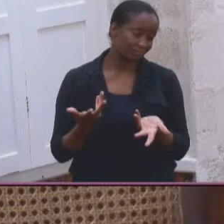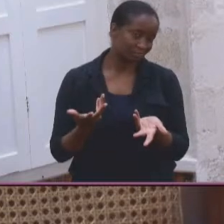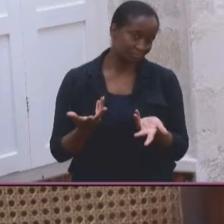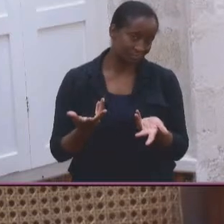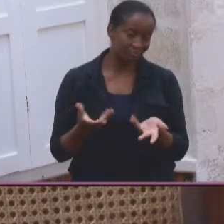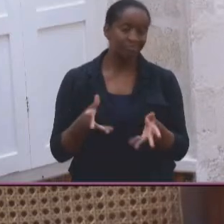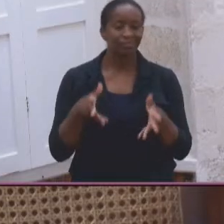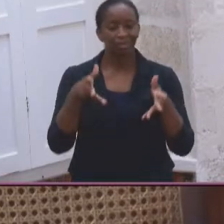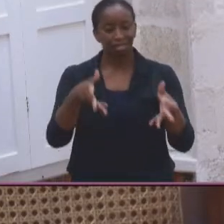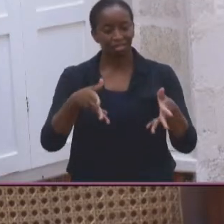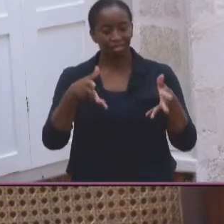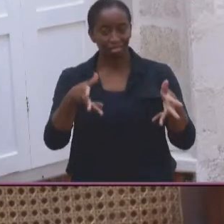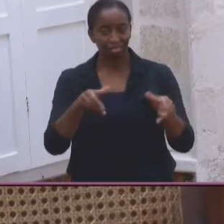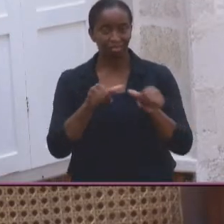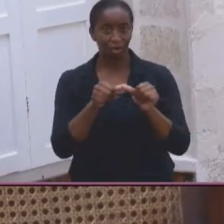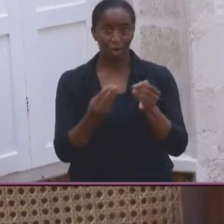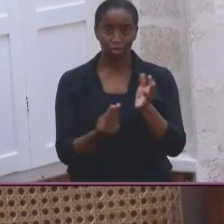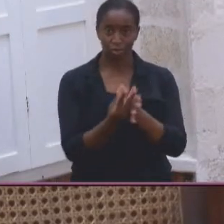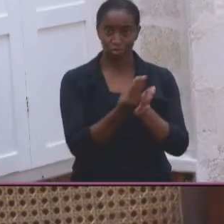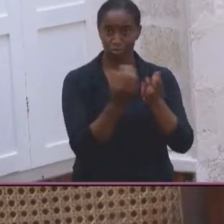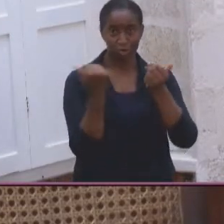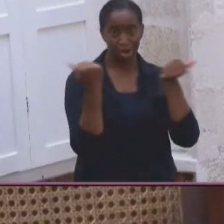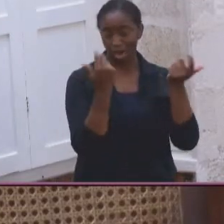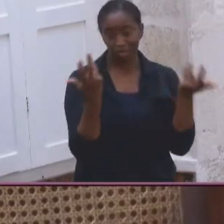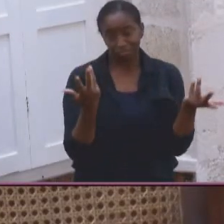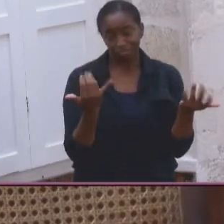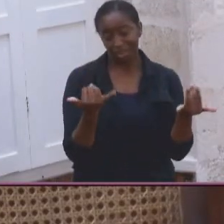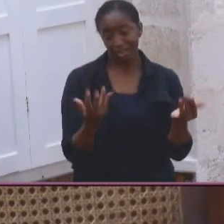of that land that we can put back into